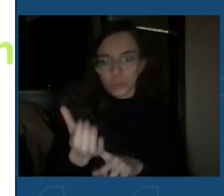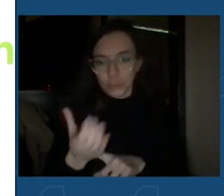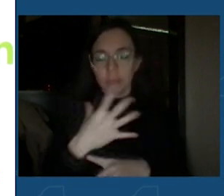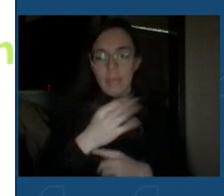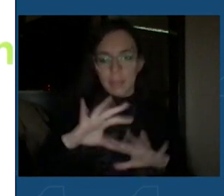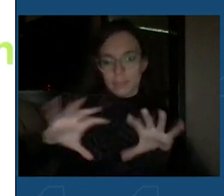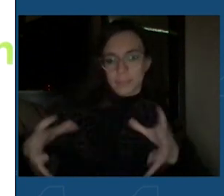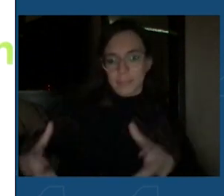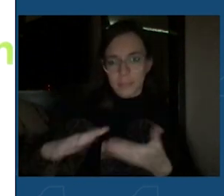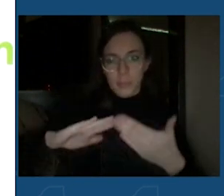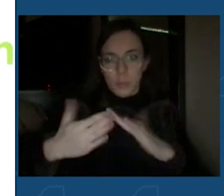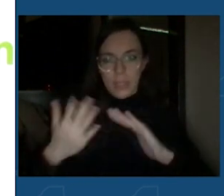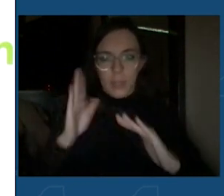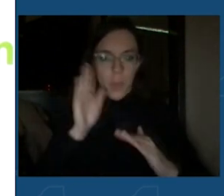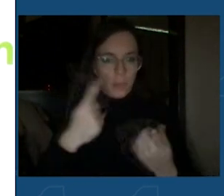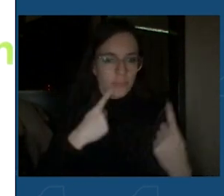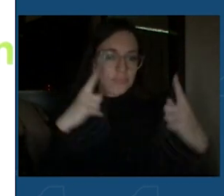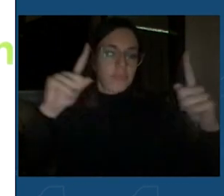succeed and thrive.